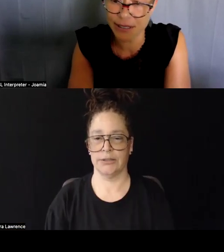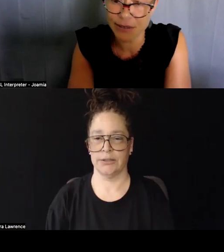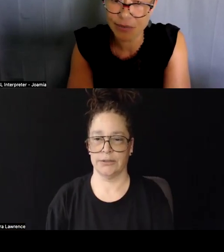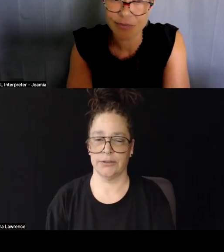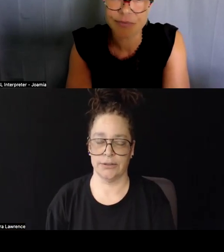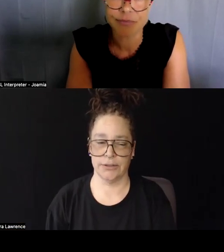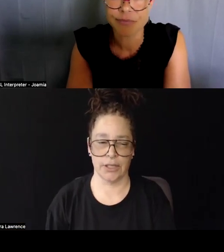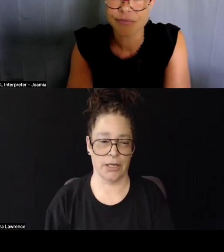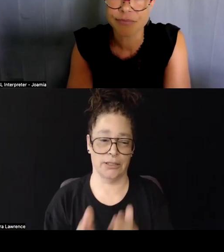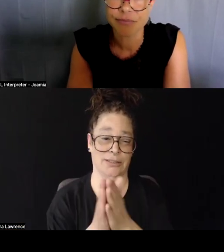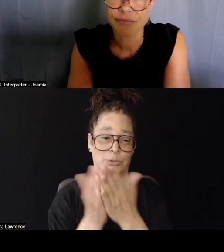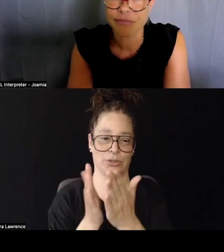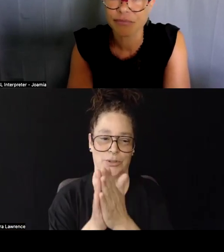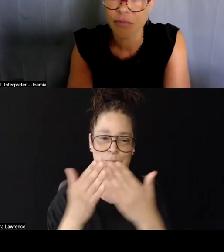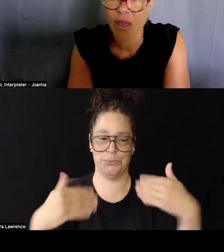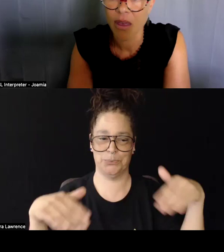Books.